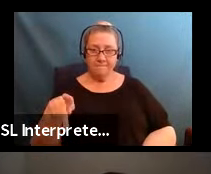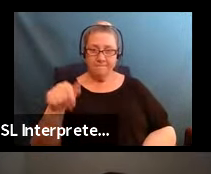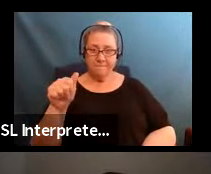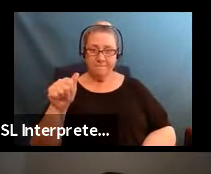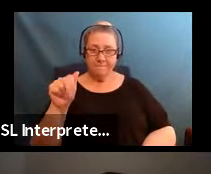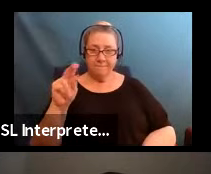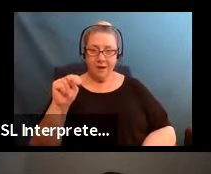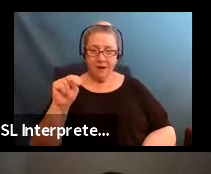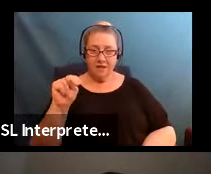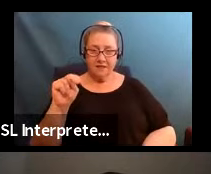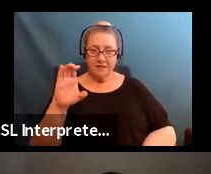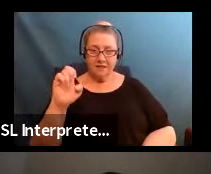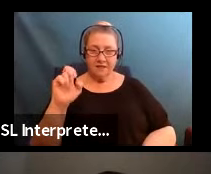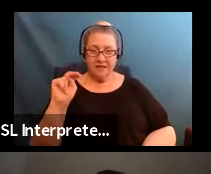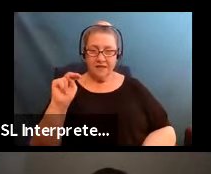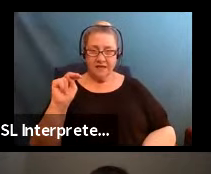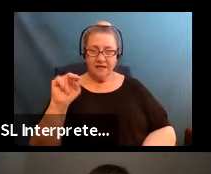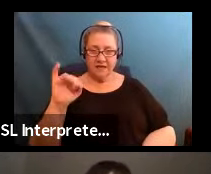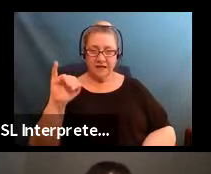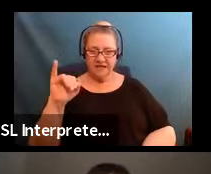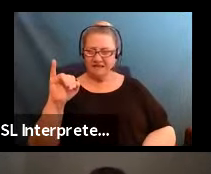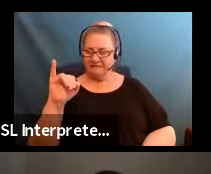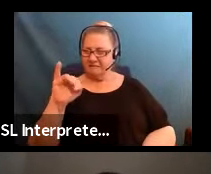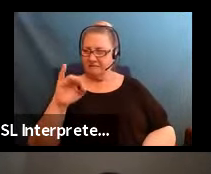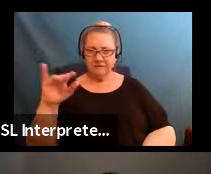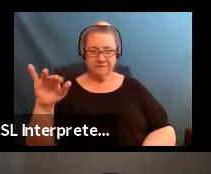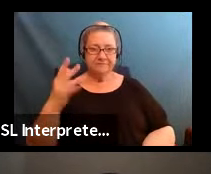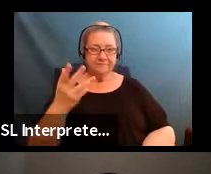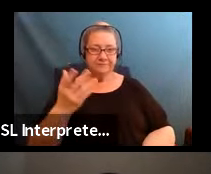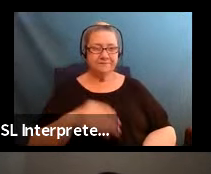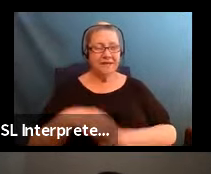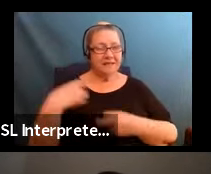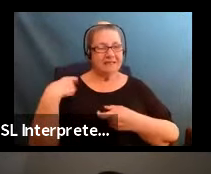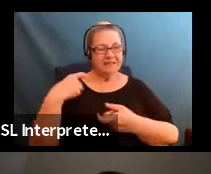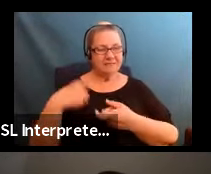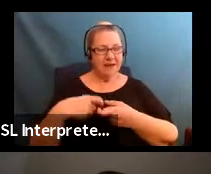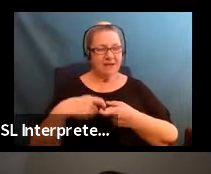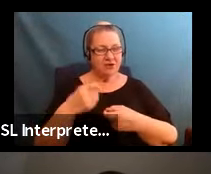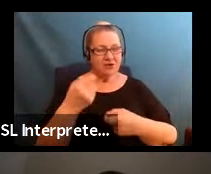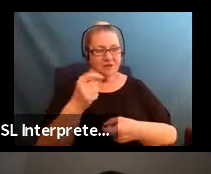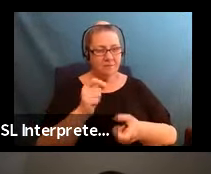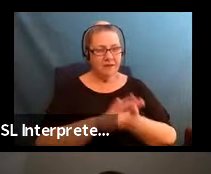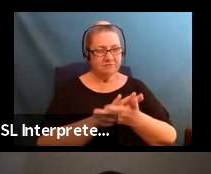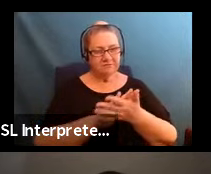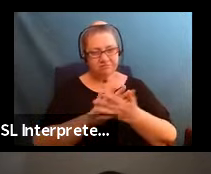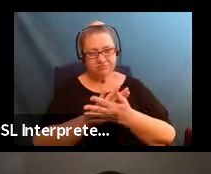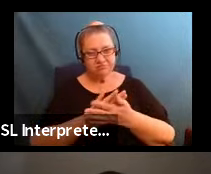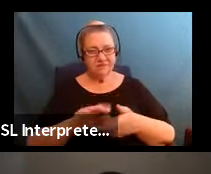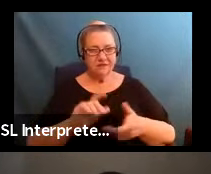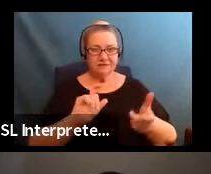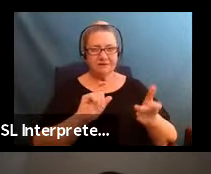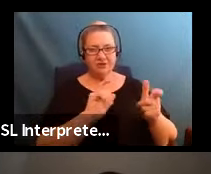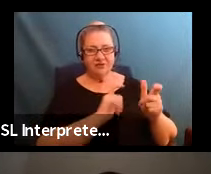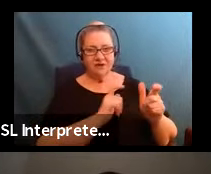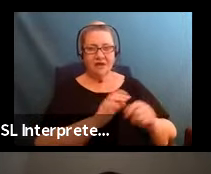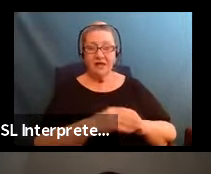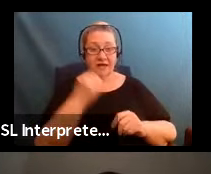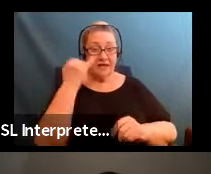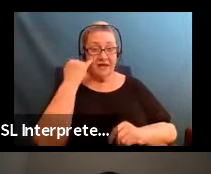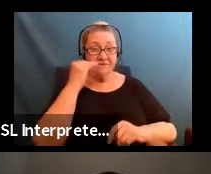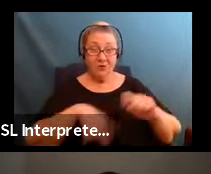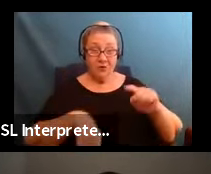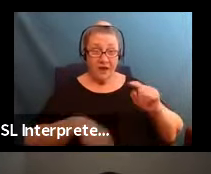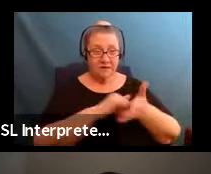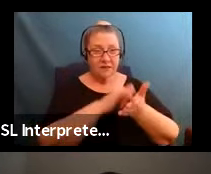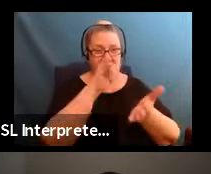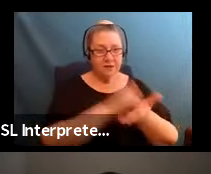that's really, anyway, I appreciate the work that's been done, and if it's not doable or feasible to change, I think